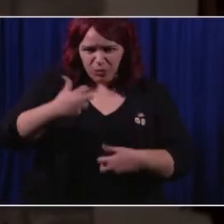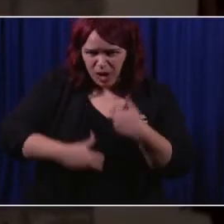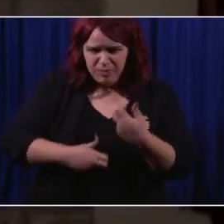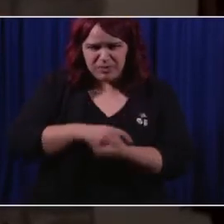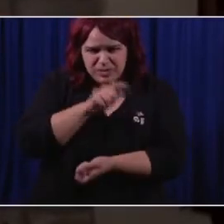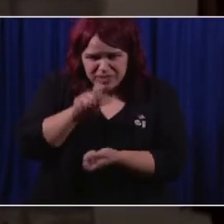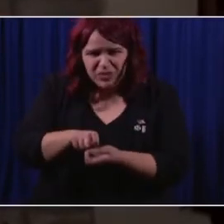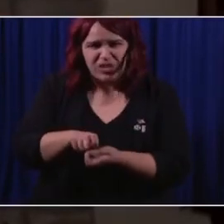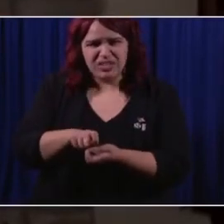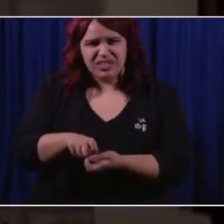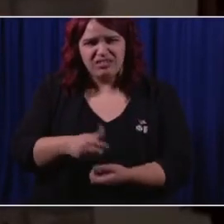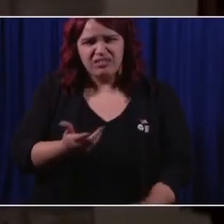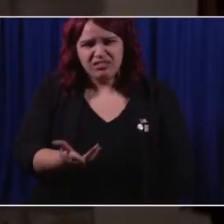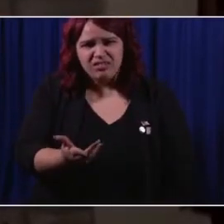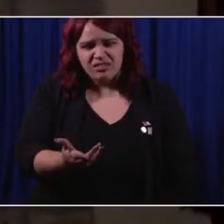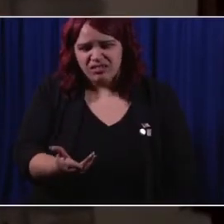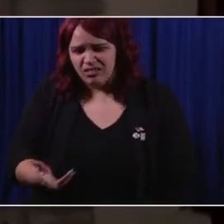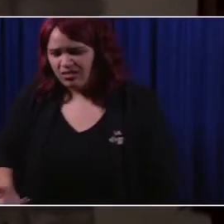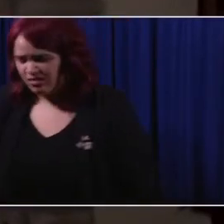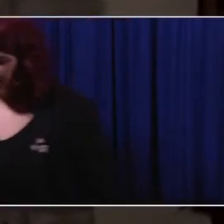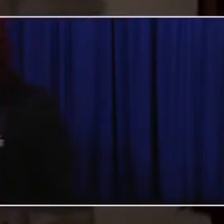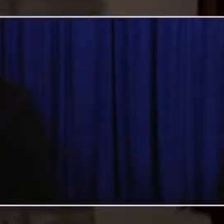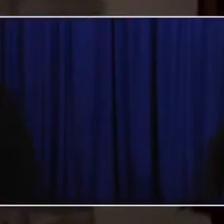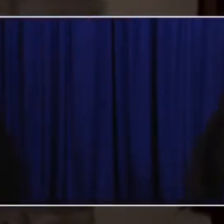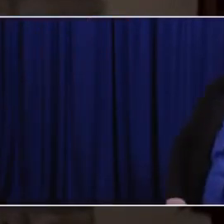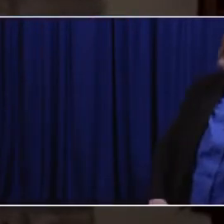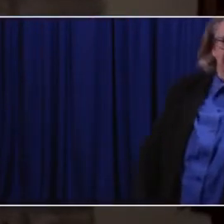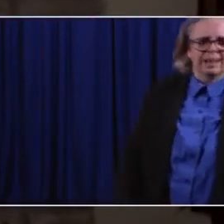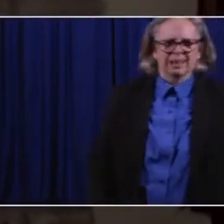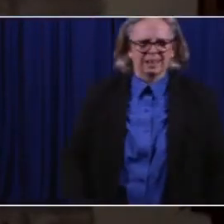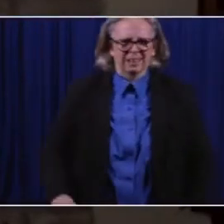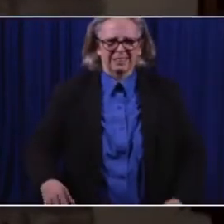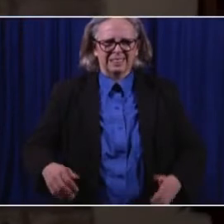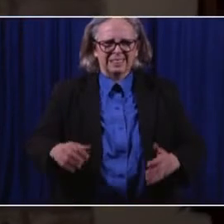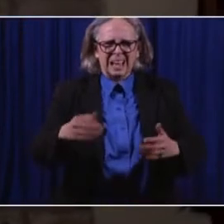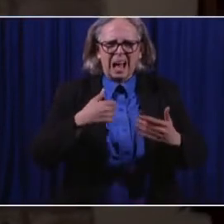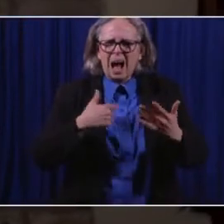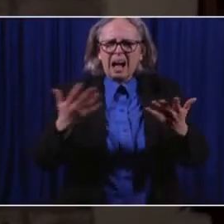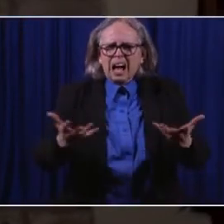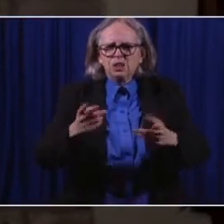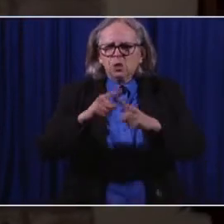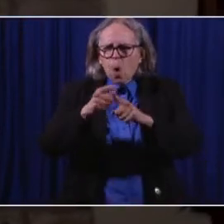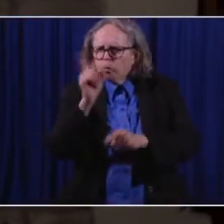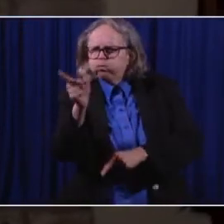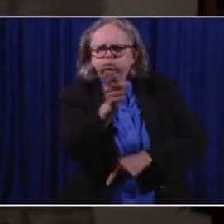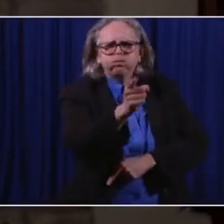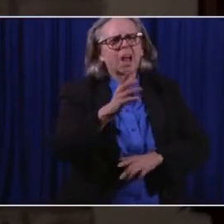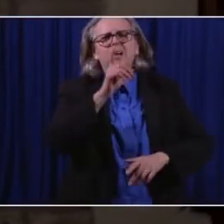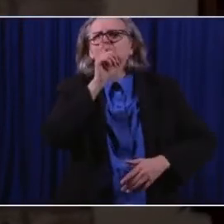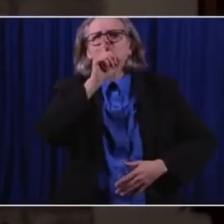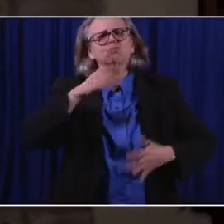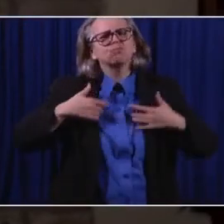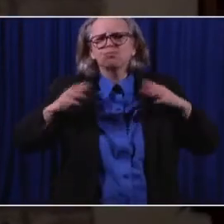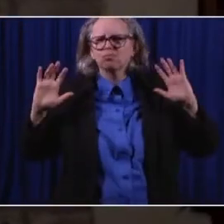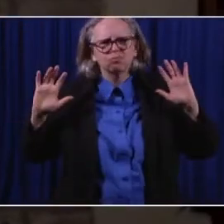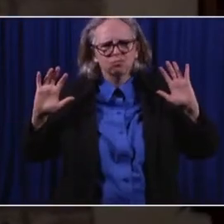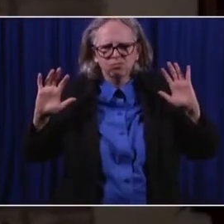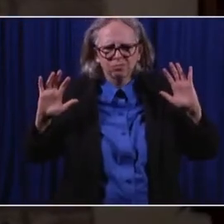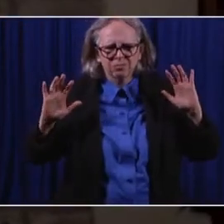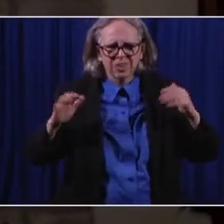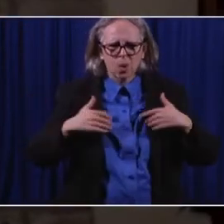I'm not here to do fault. This is not a day for fault. This is a day for inspiration and let's